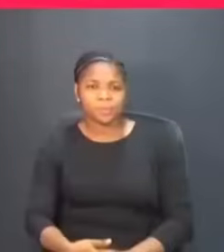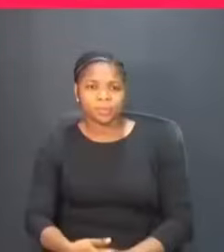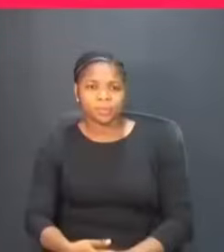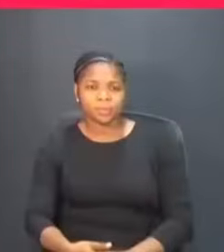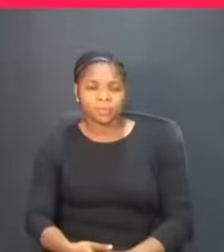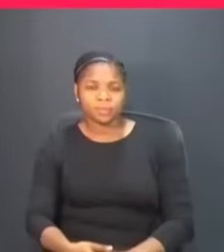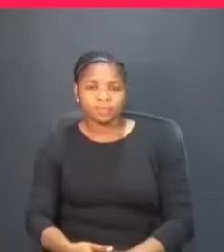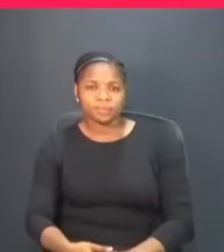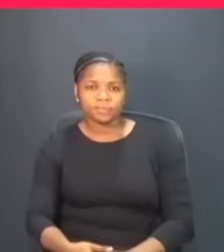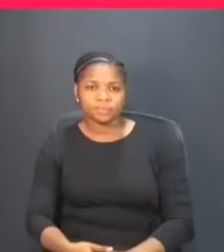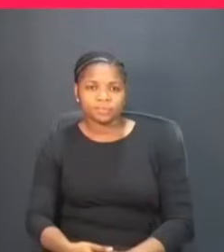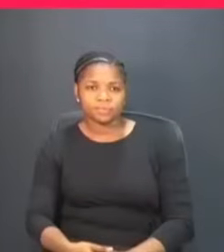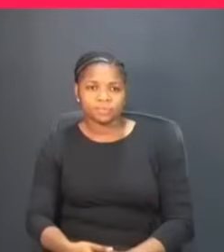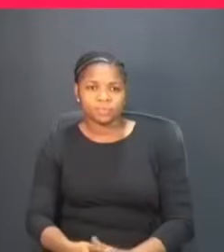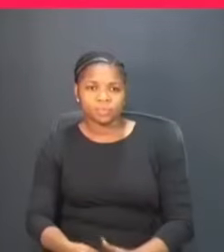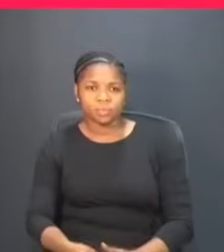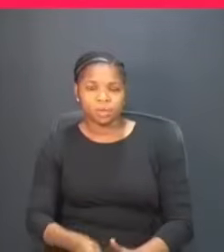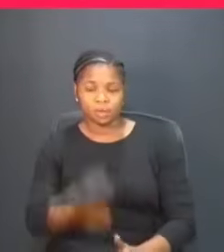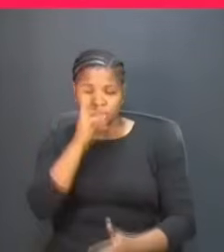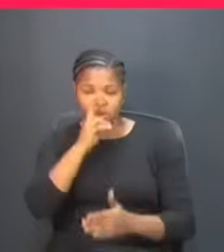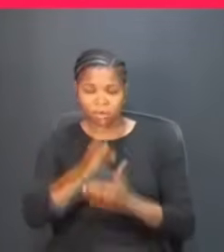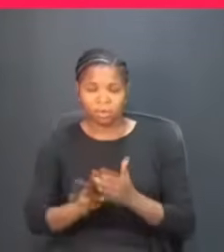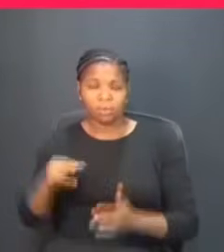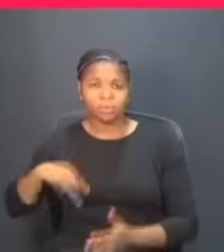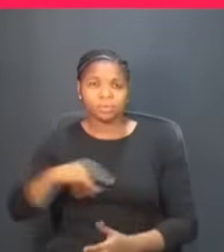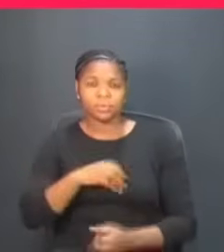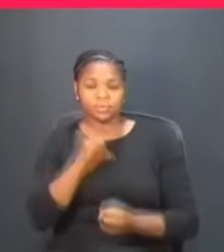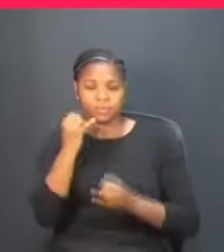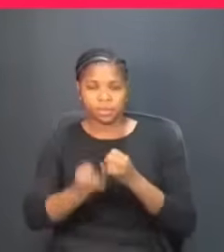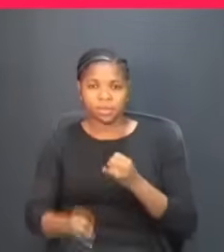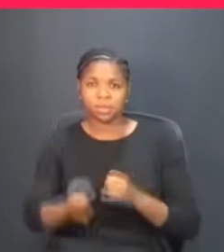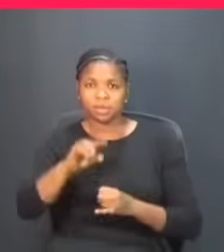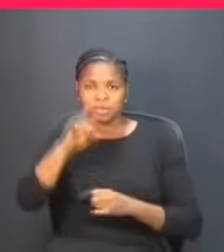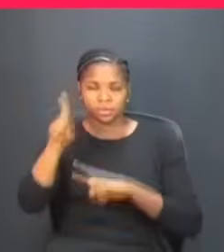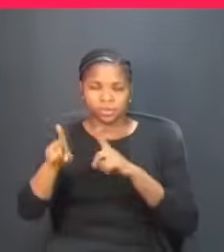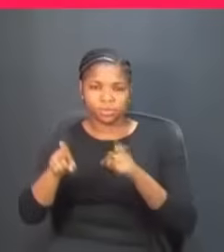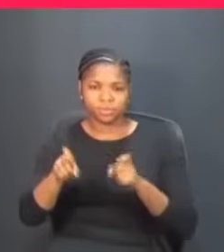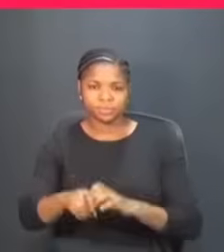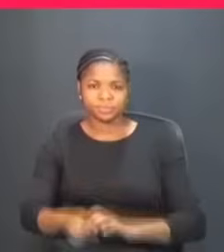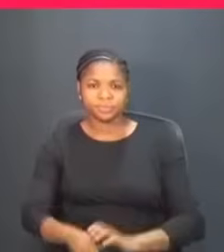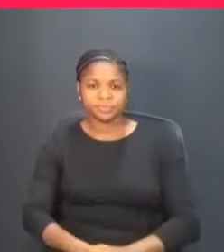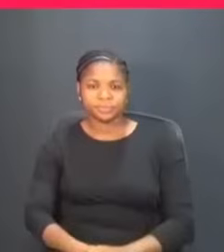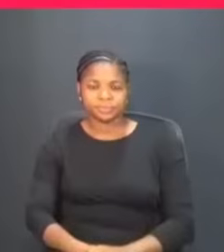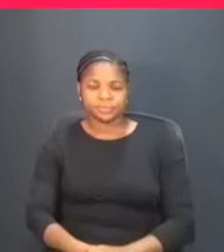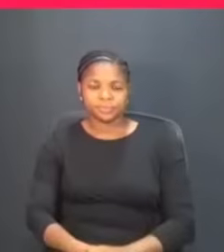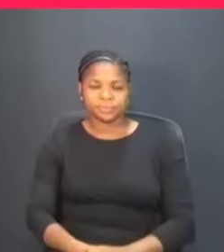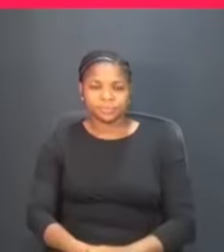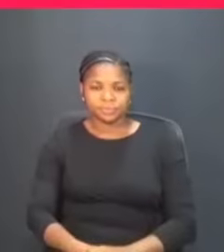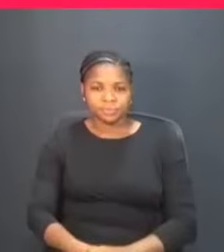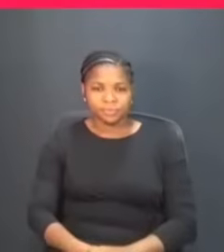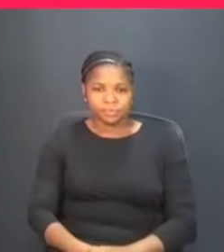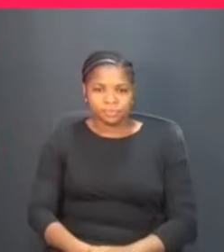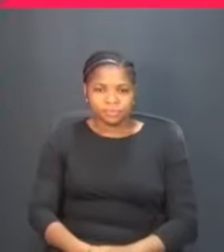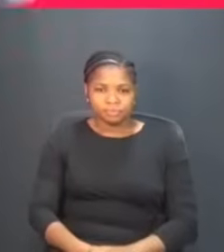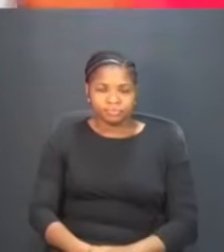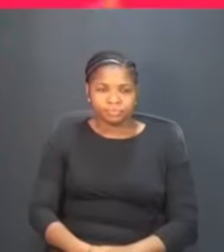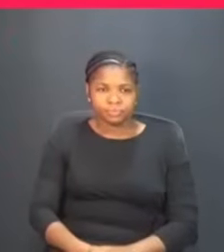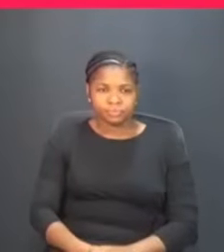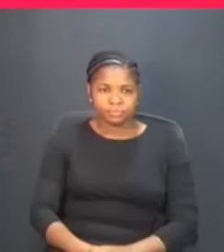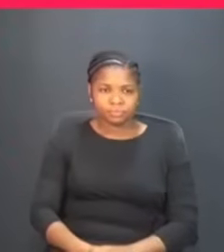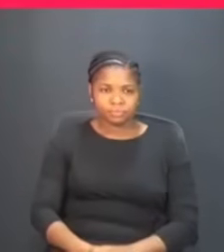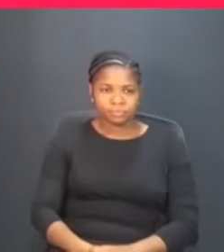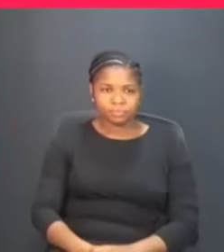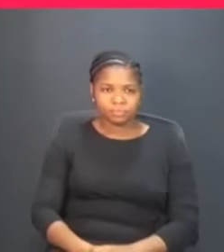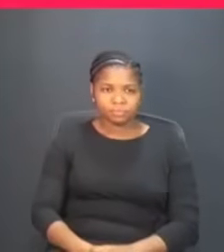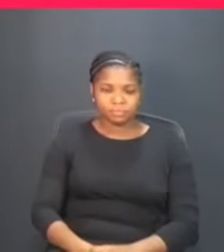Honourable members, we take the last supplementary question, then we'll move on. Yes, Honourable. Mr. Speaker, I've been taking from this